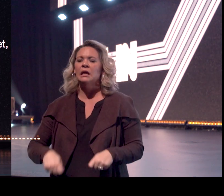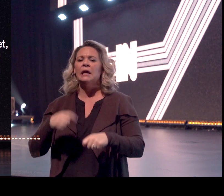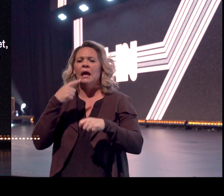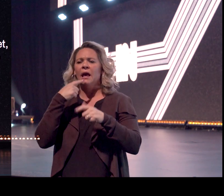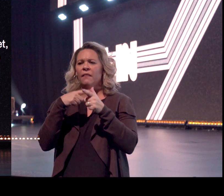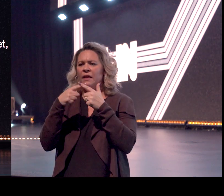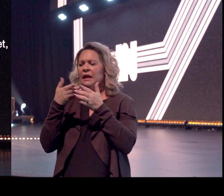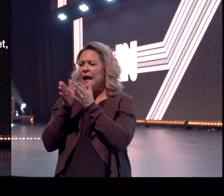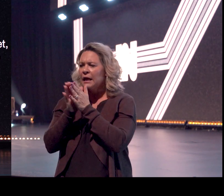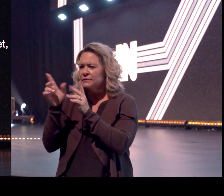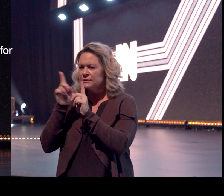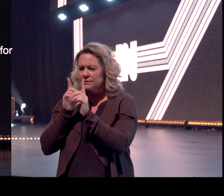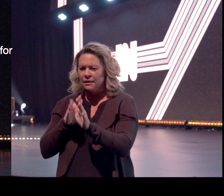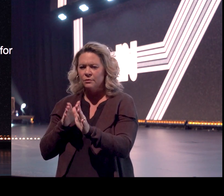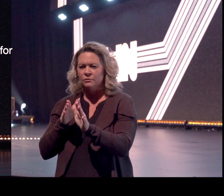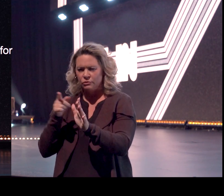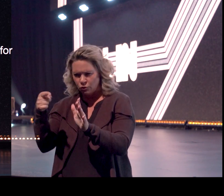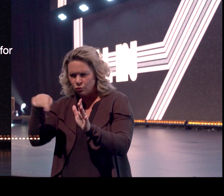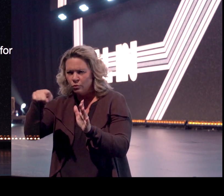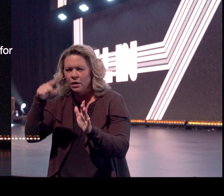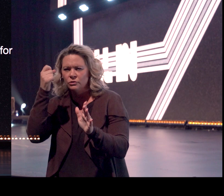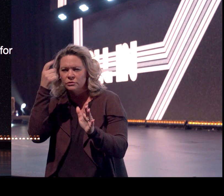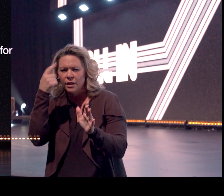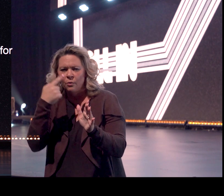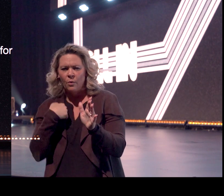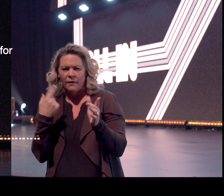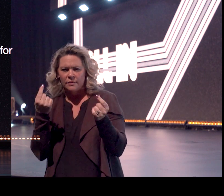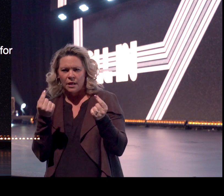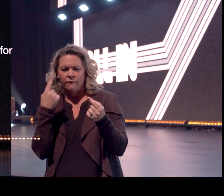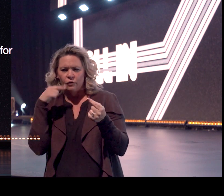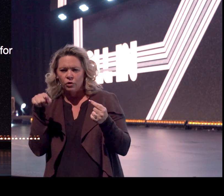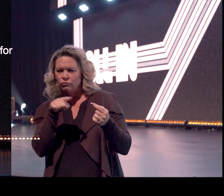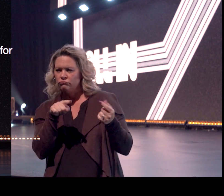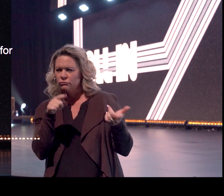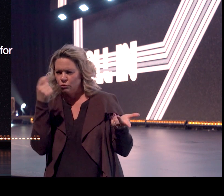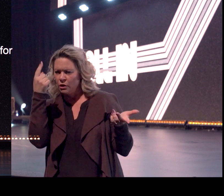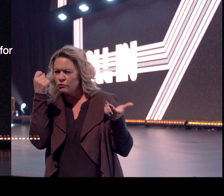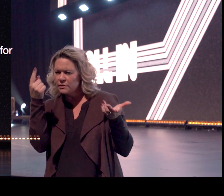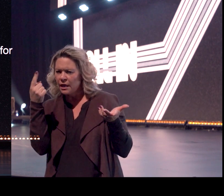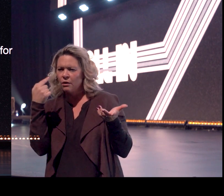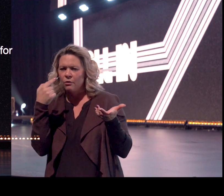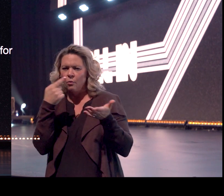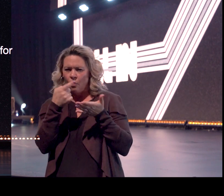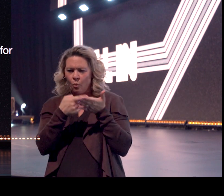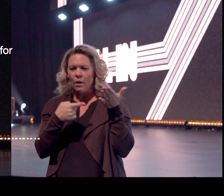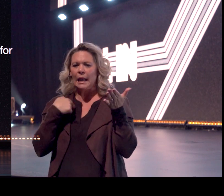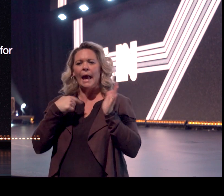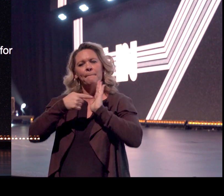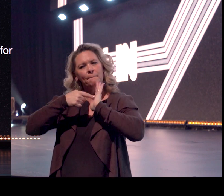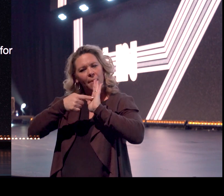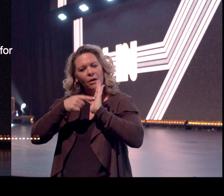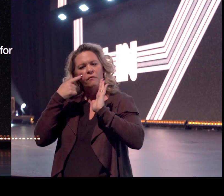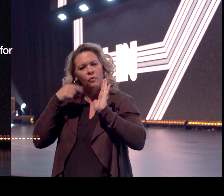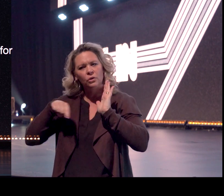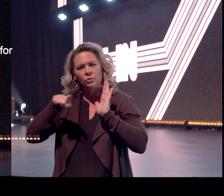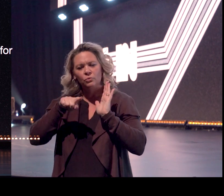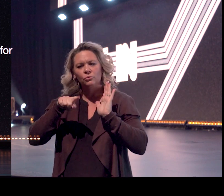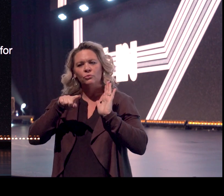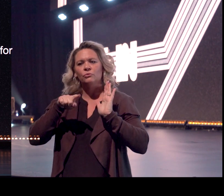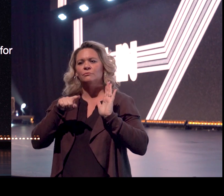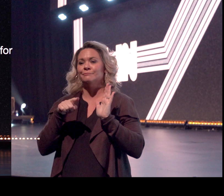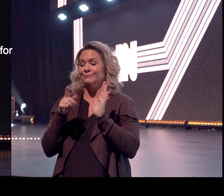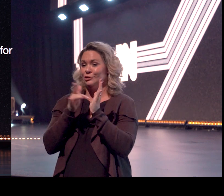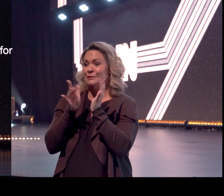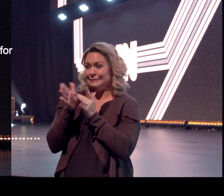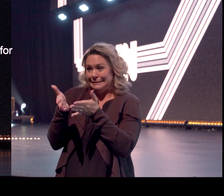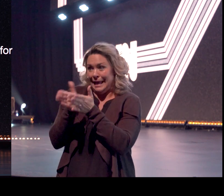And then he asked them a question. Do you understand what I've done for you? Like, do you understand what I just modeled